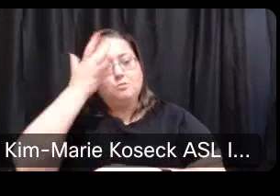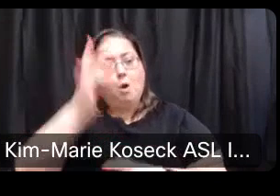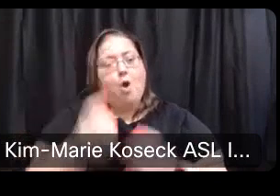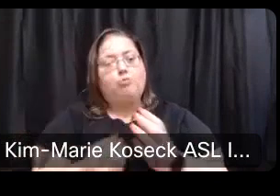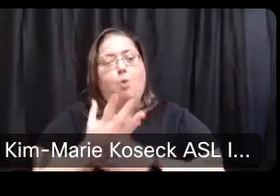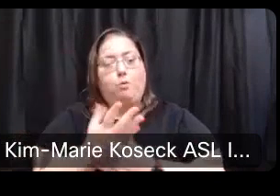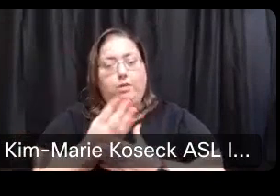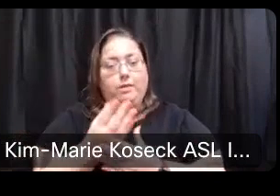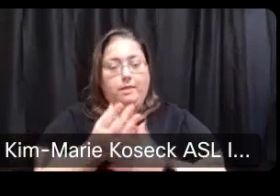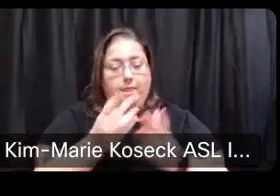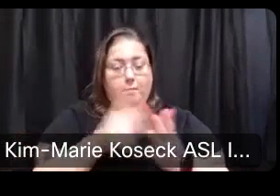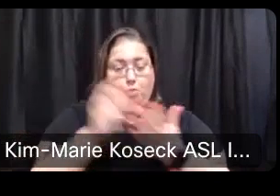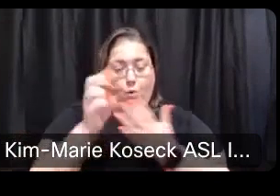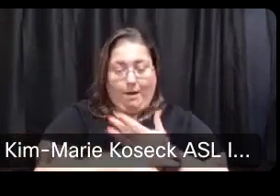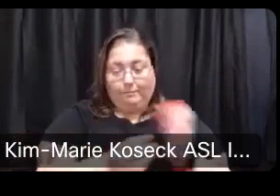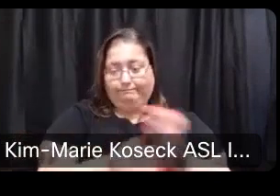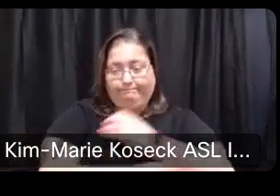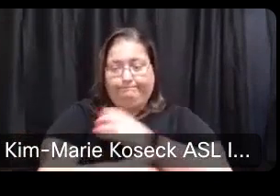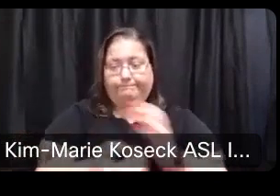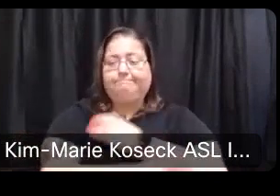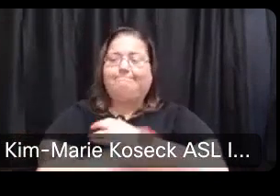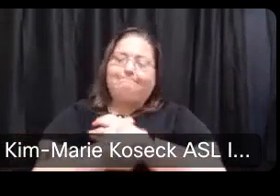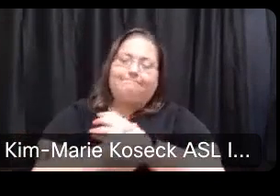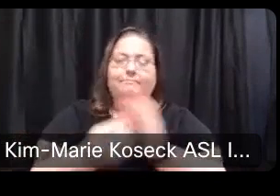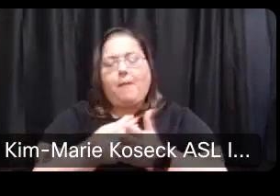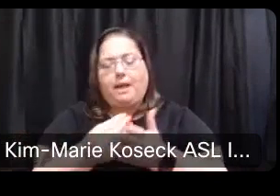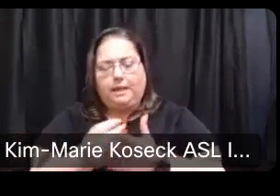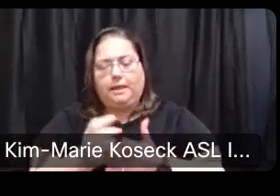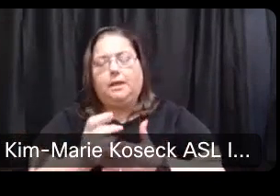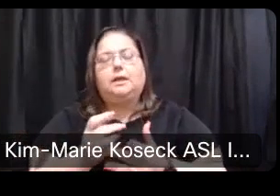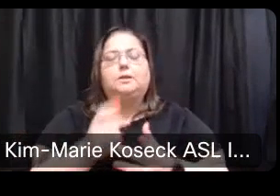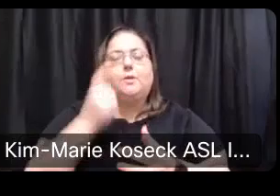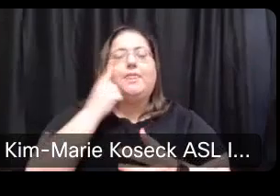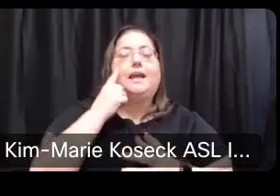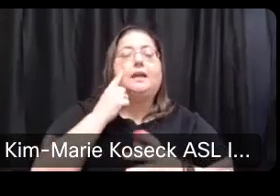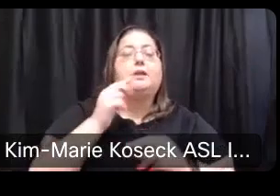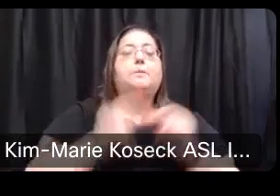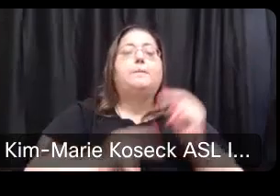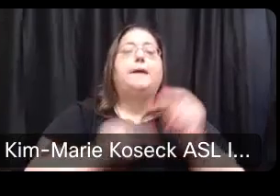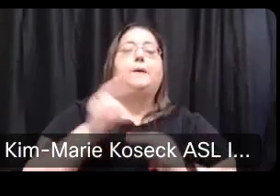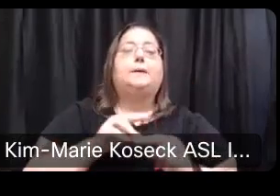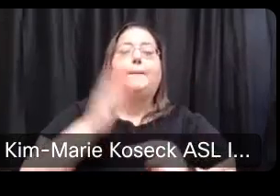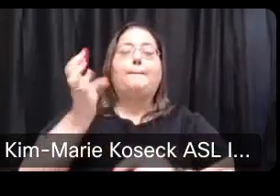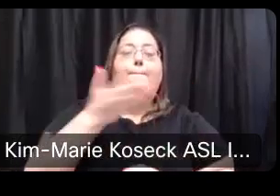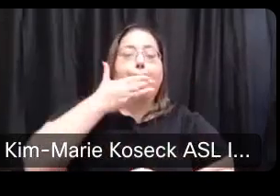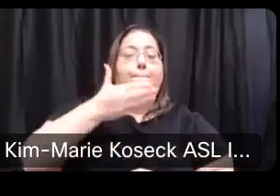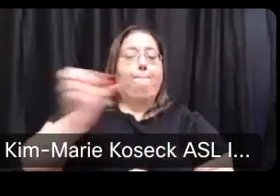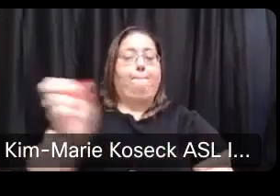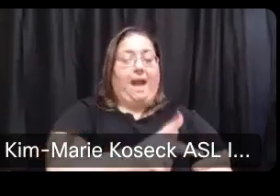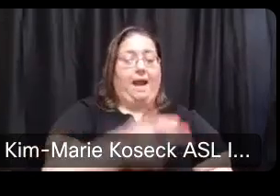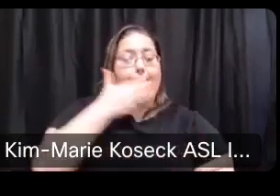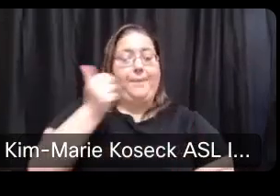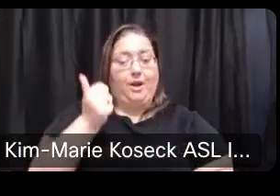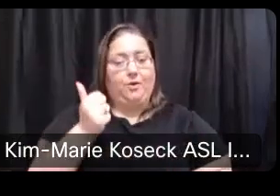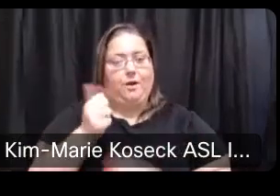program to try to get communities to think about building back better, building back more